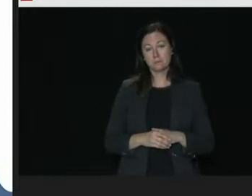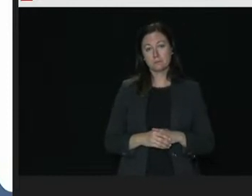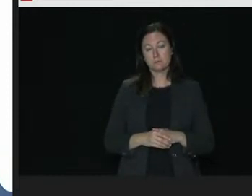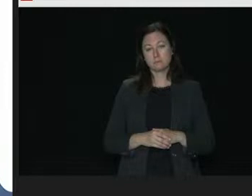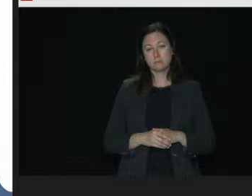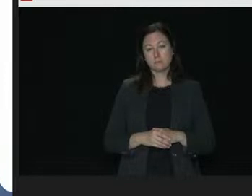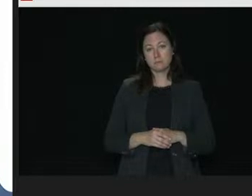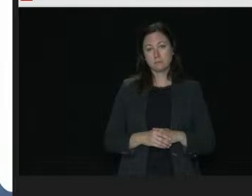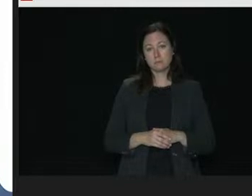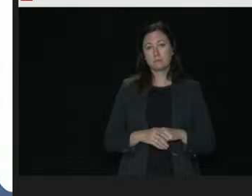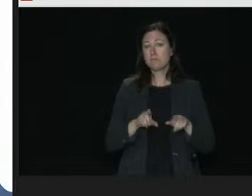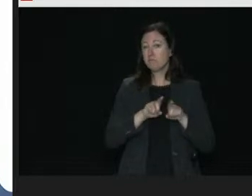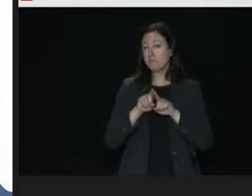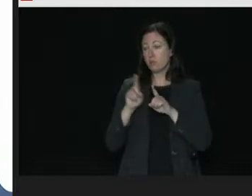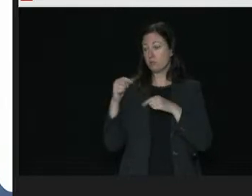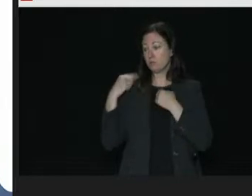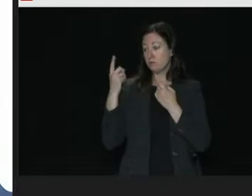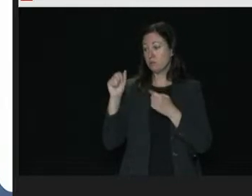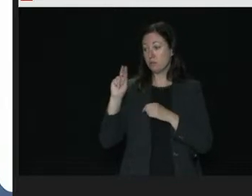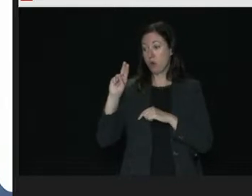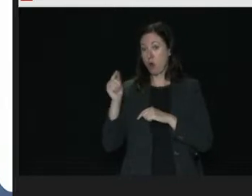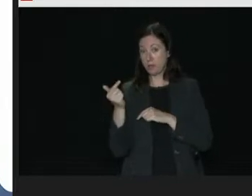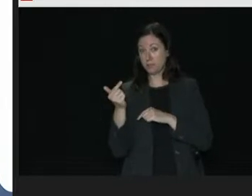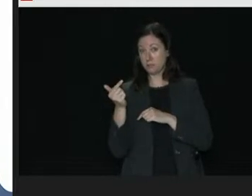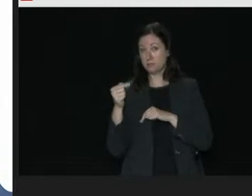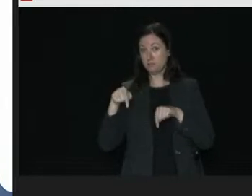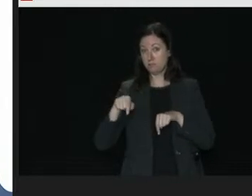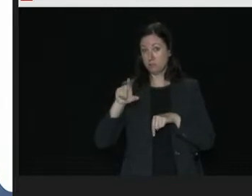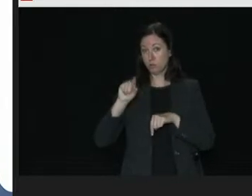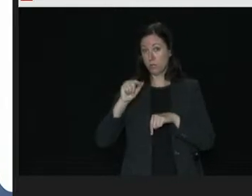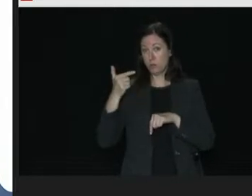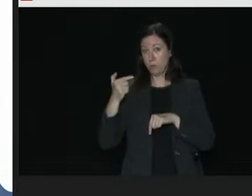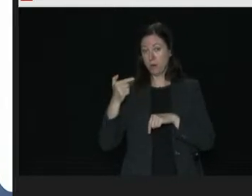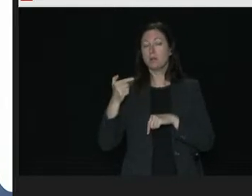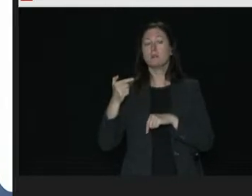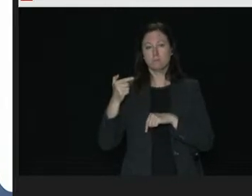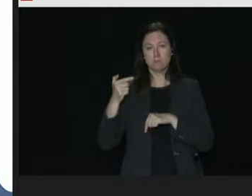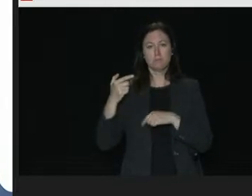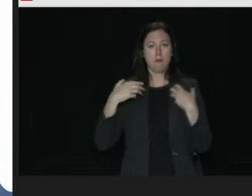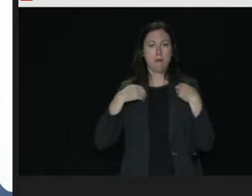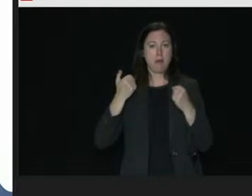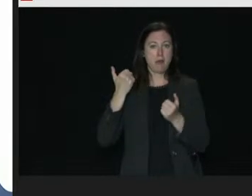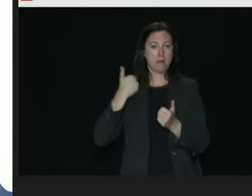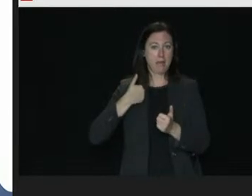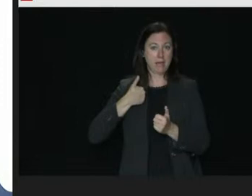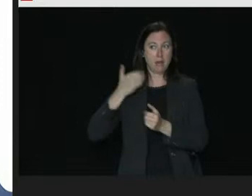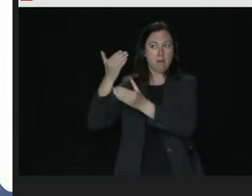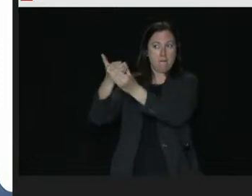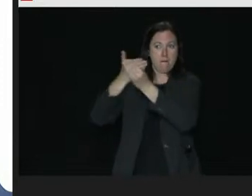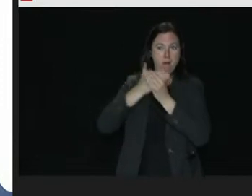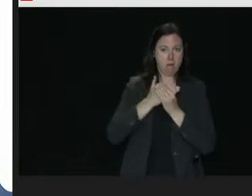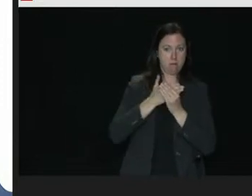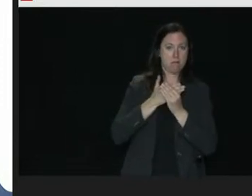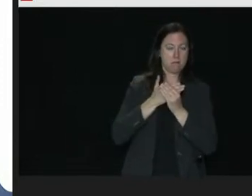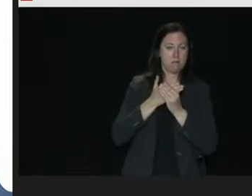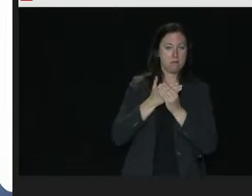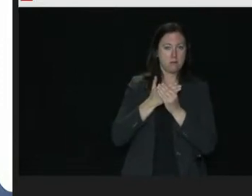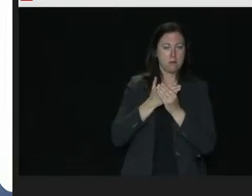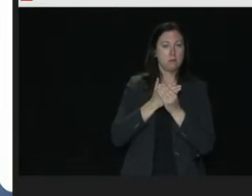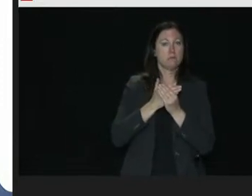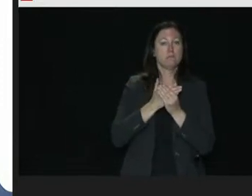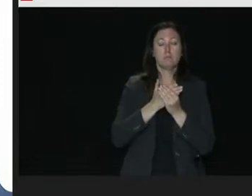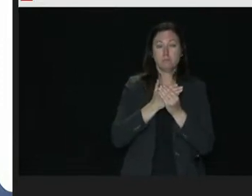Also, since August, the company has submitted a file to Health Canada, and Health Canada, on its